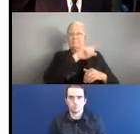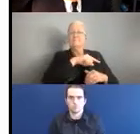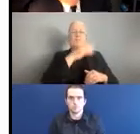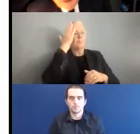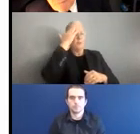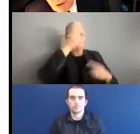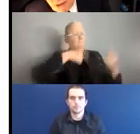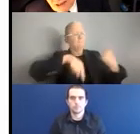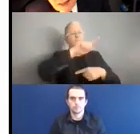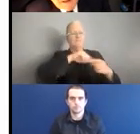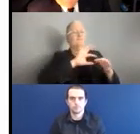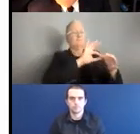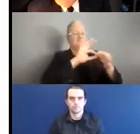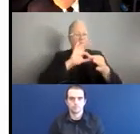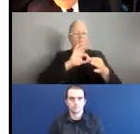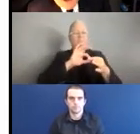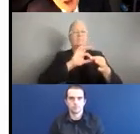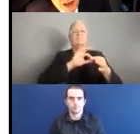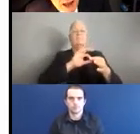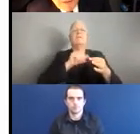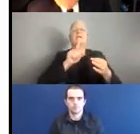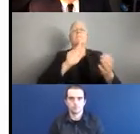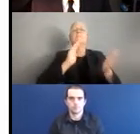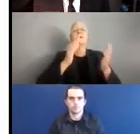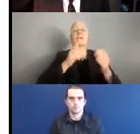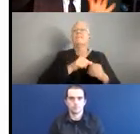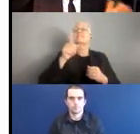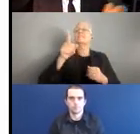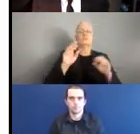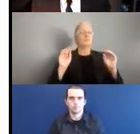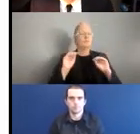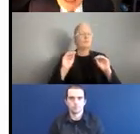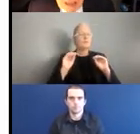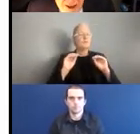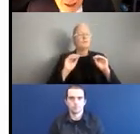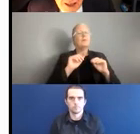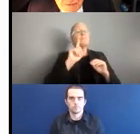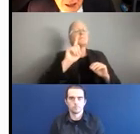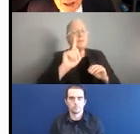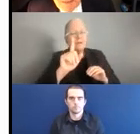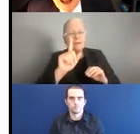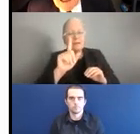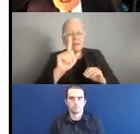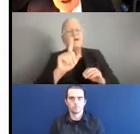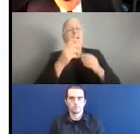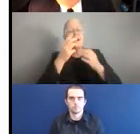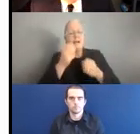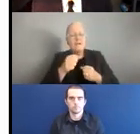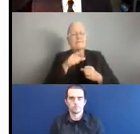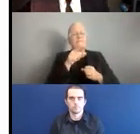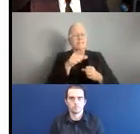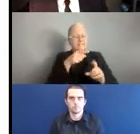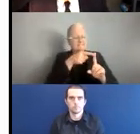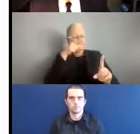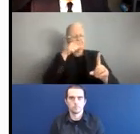are living in poverty than they don't have. But of course, there are some specific disability factors which may